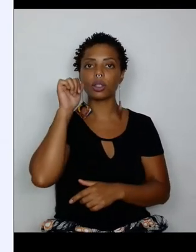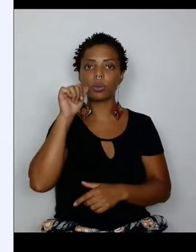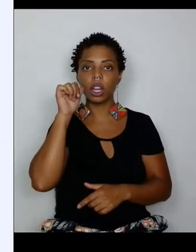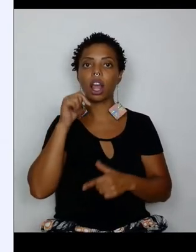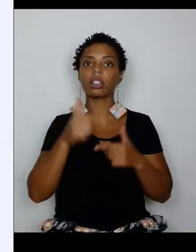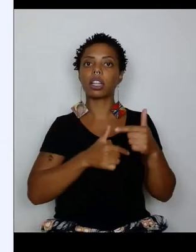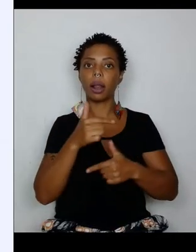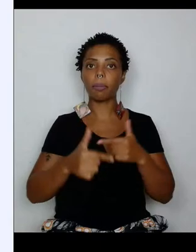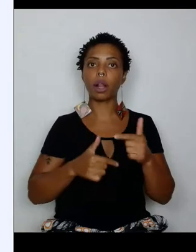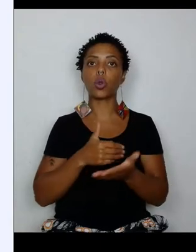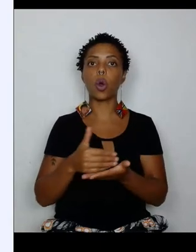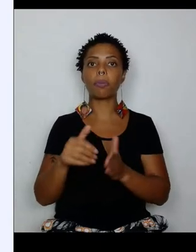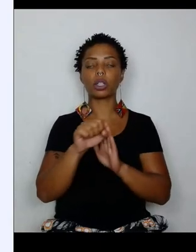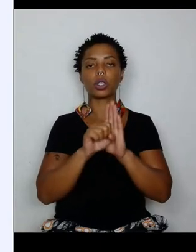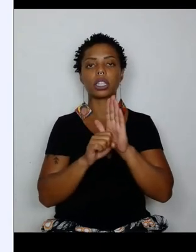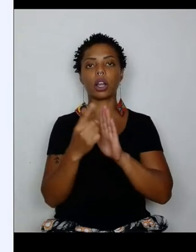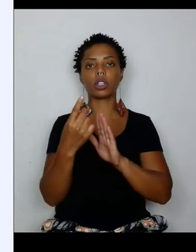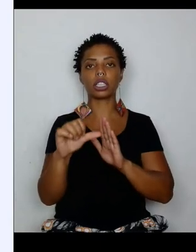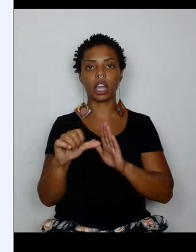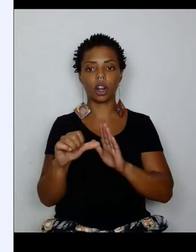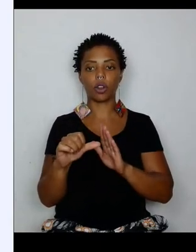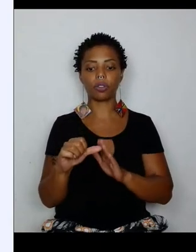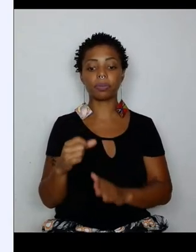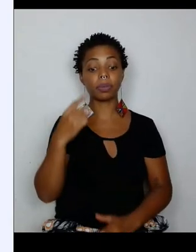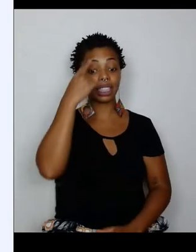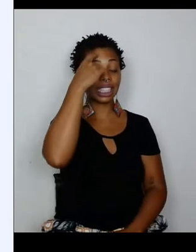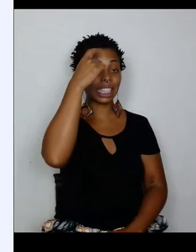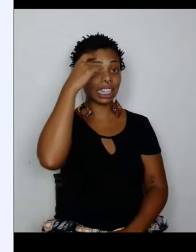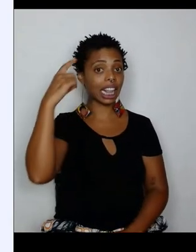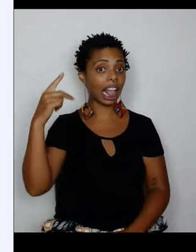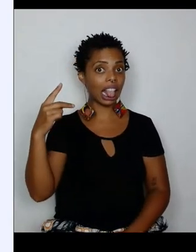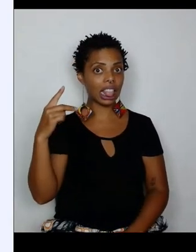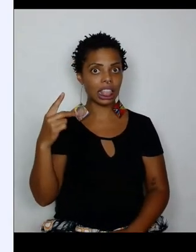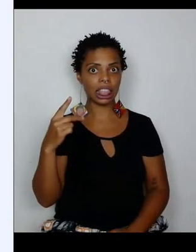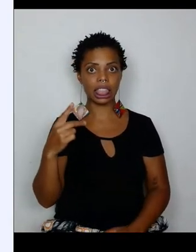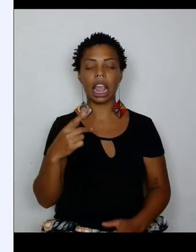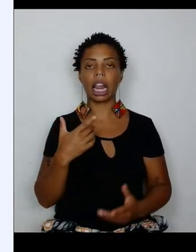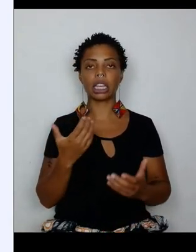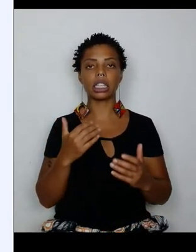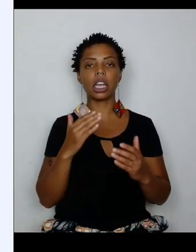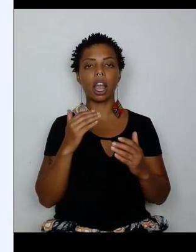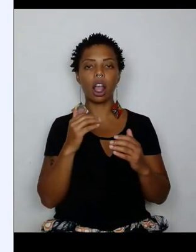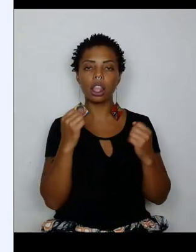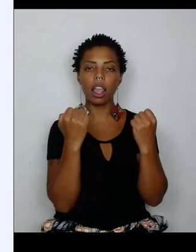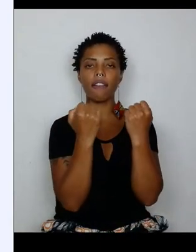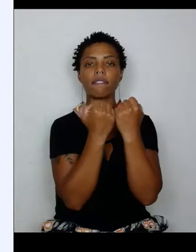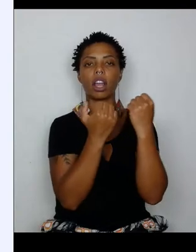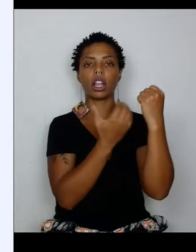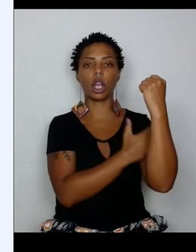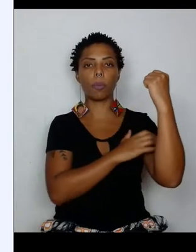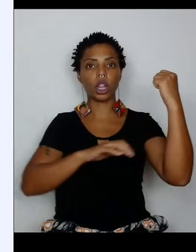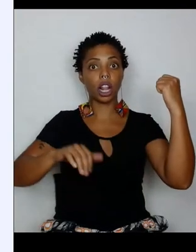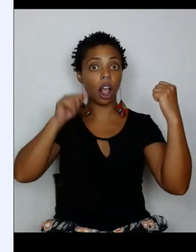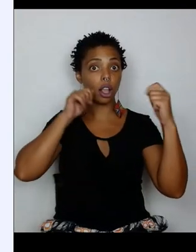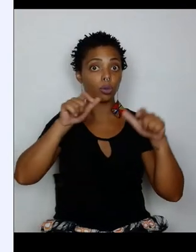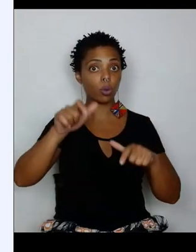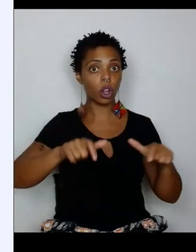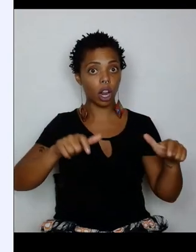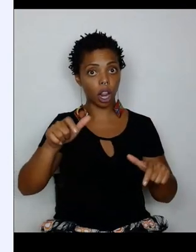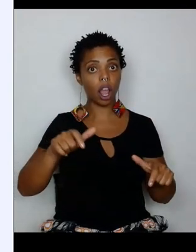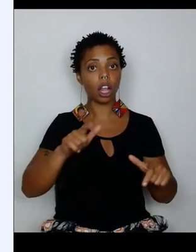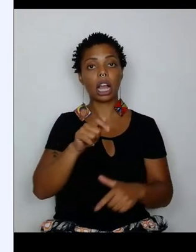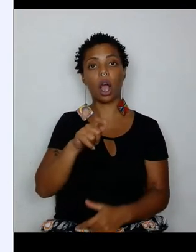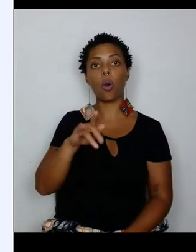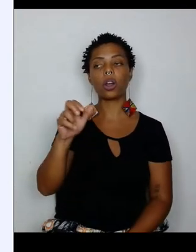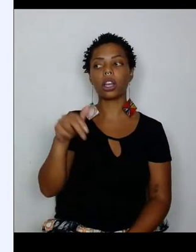advocating for the empowerment of women were ideas that gauguin knew shared and drew upon in his writings and in